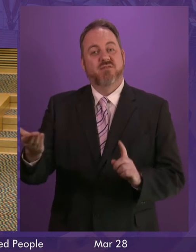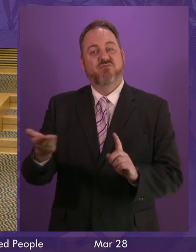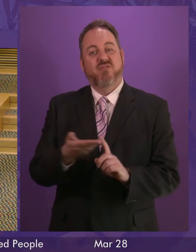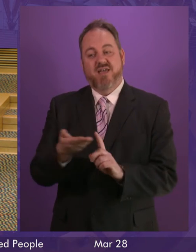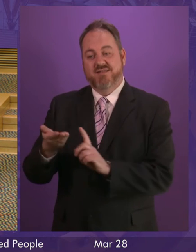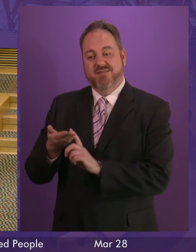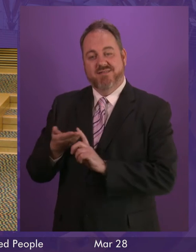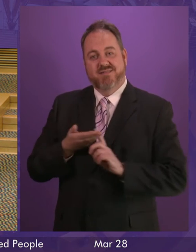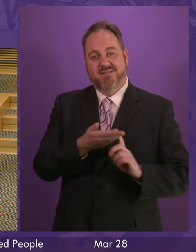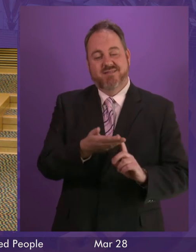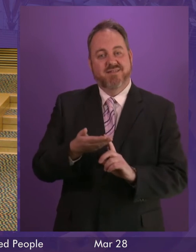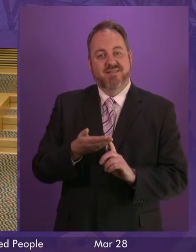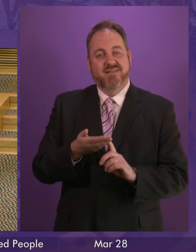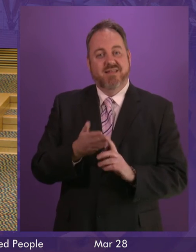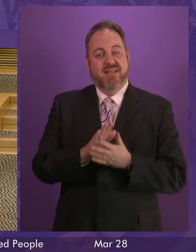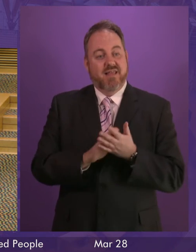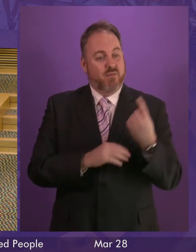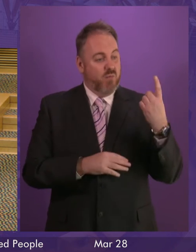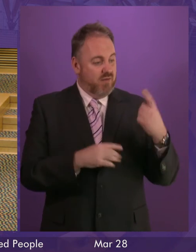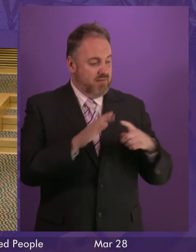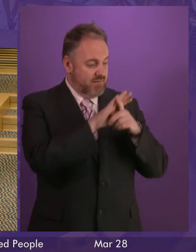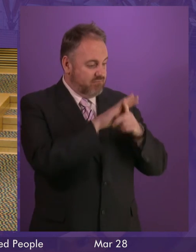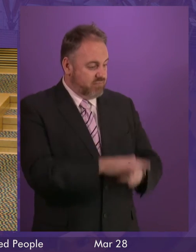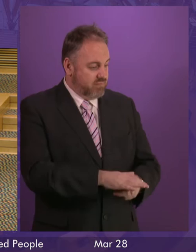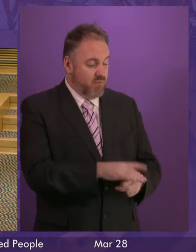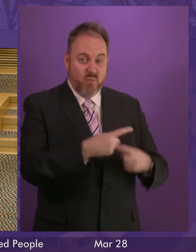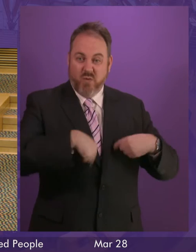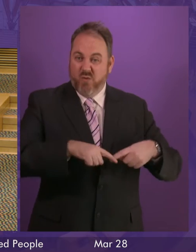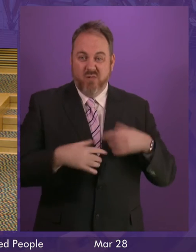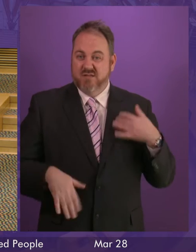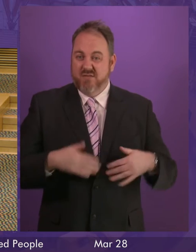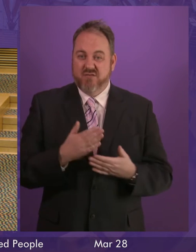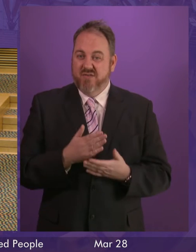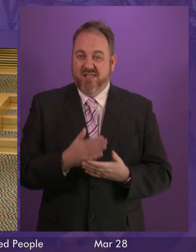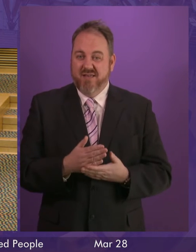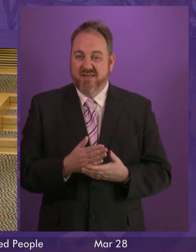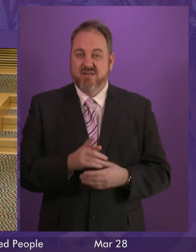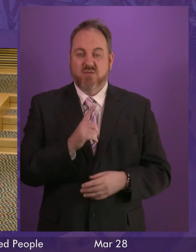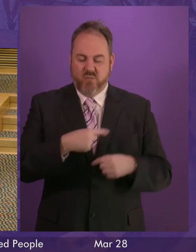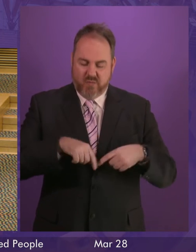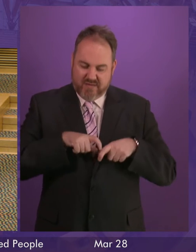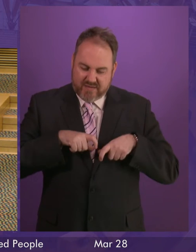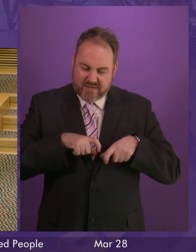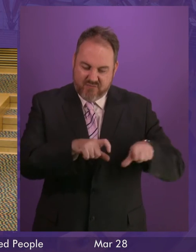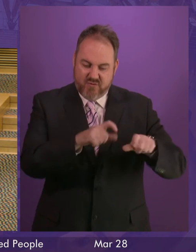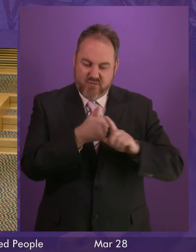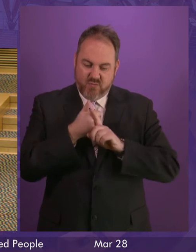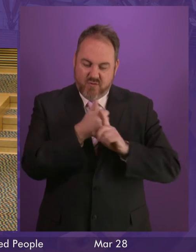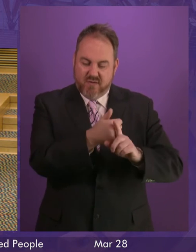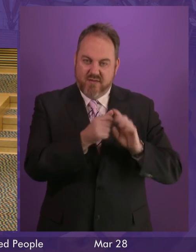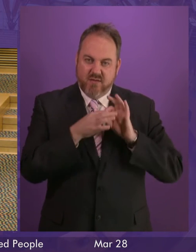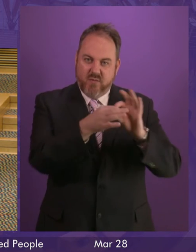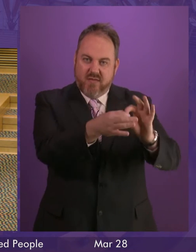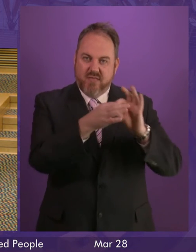rights where even one of us doesn't. We are not standing still on this commitment as you have heard. We will keep working with disabled people and their